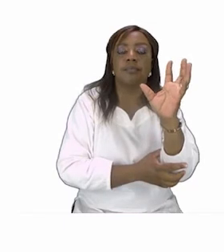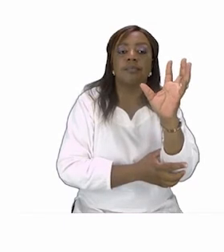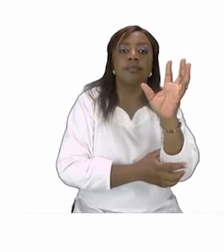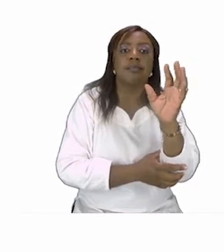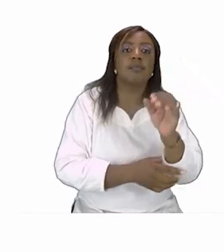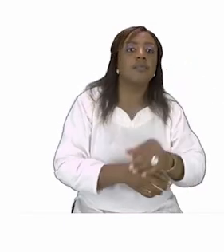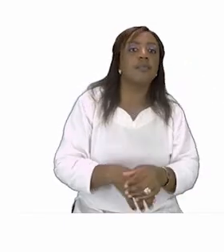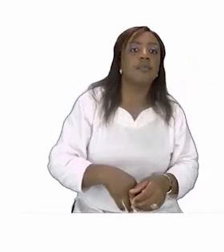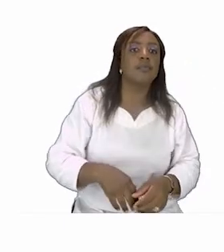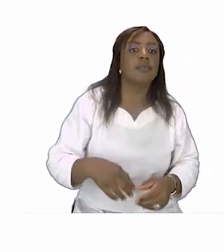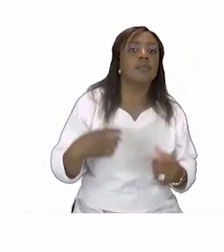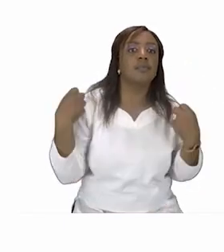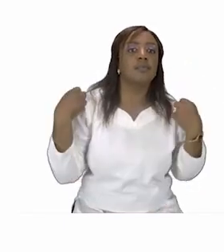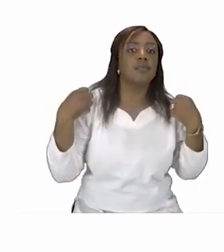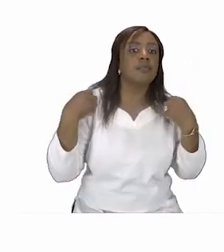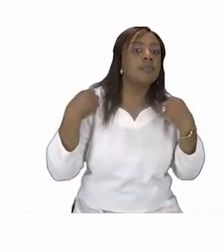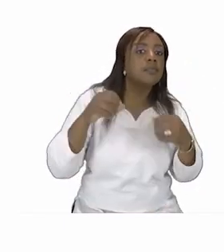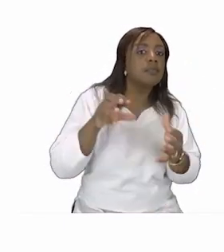bug,